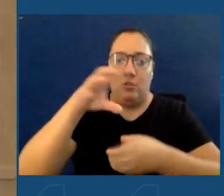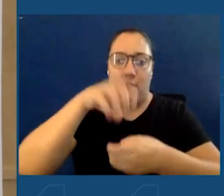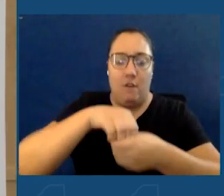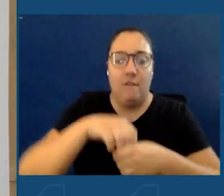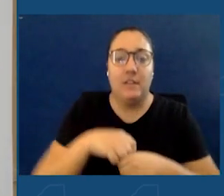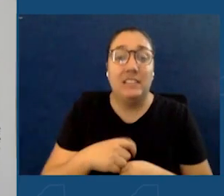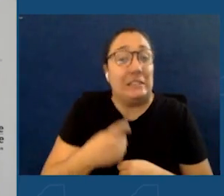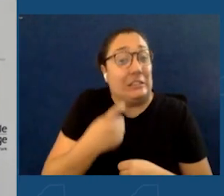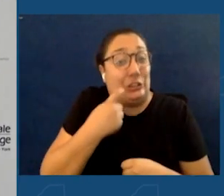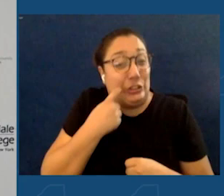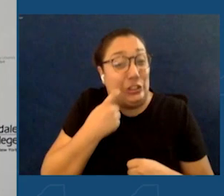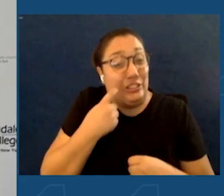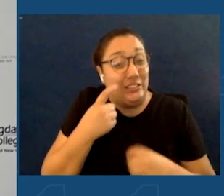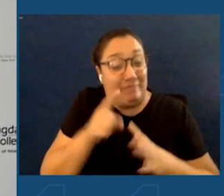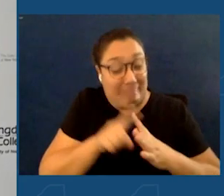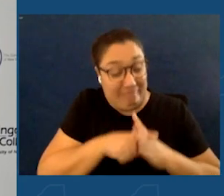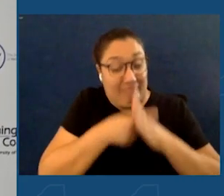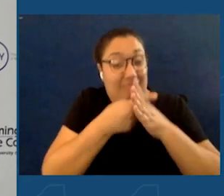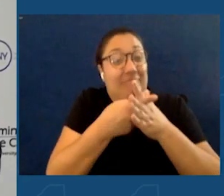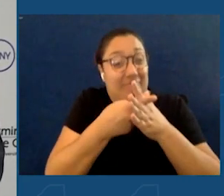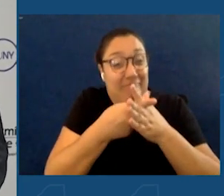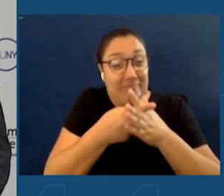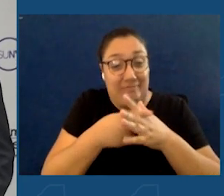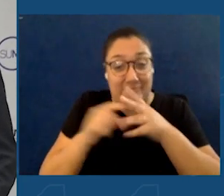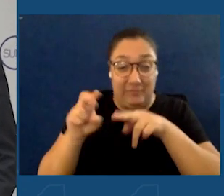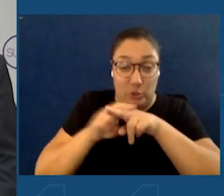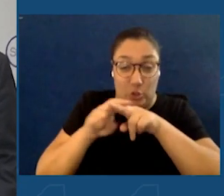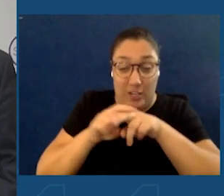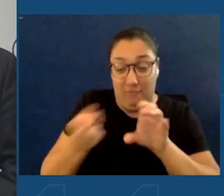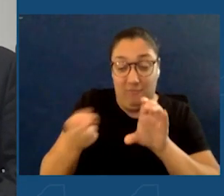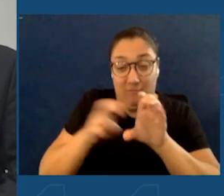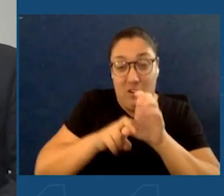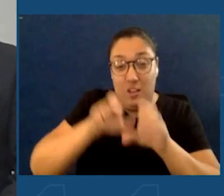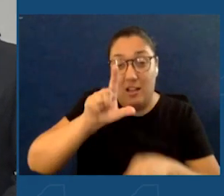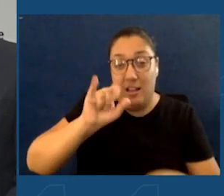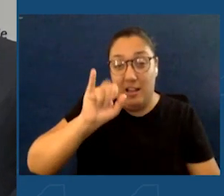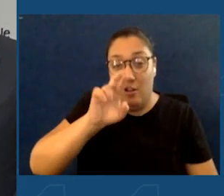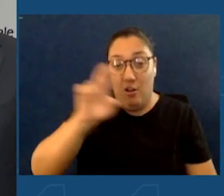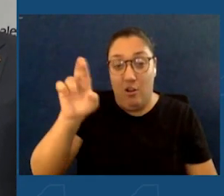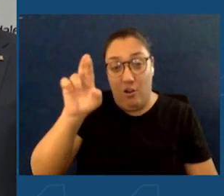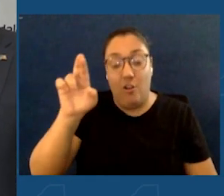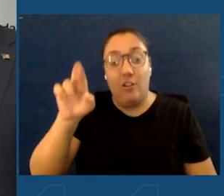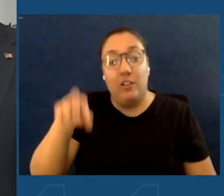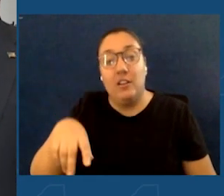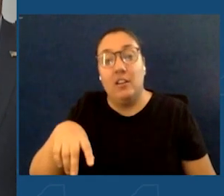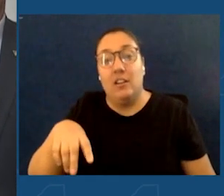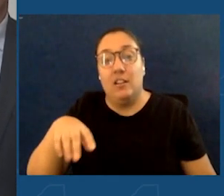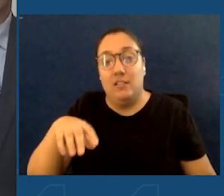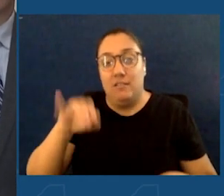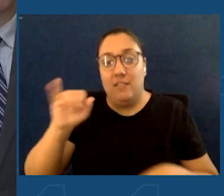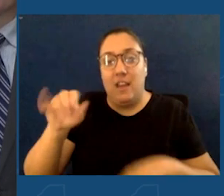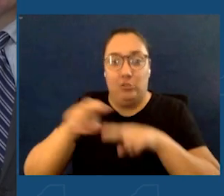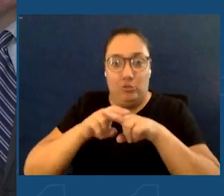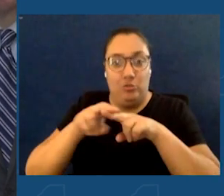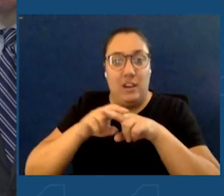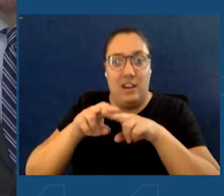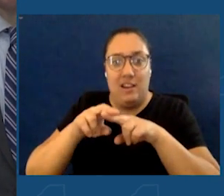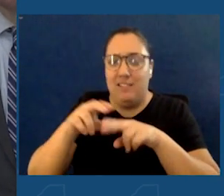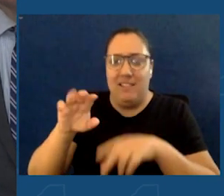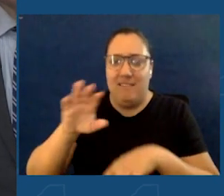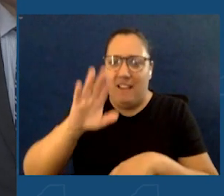ride on the first section of the our main line third track. I don't think I came here once in the last decade without people